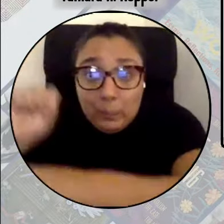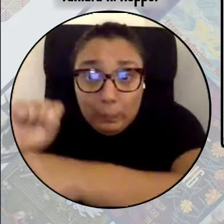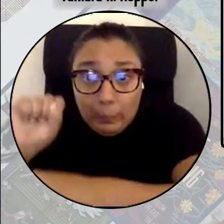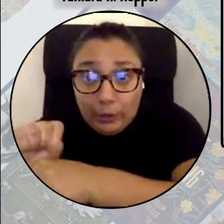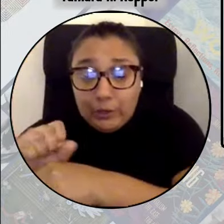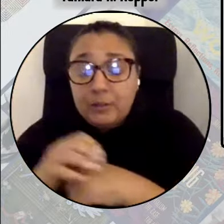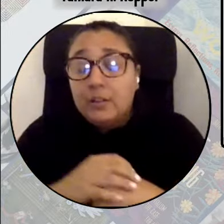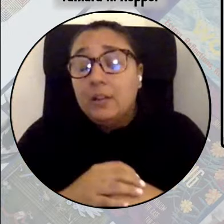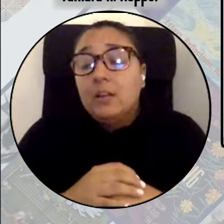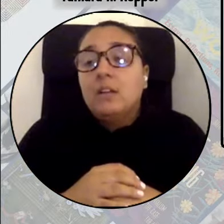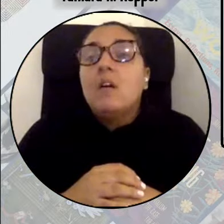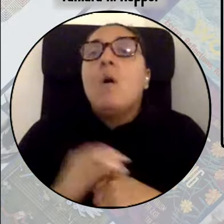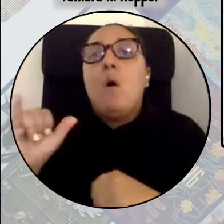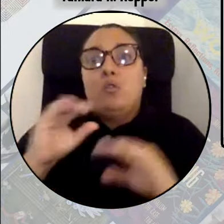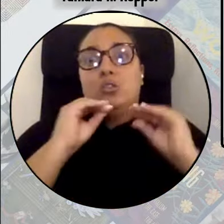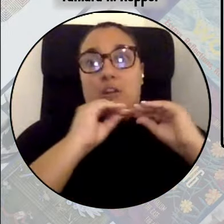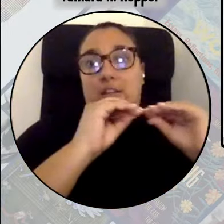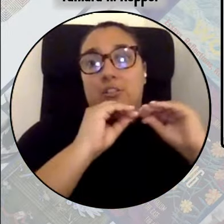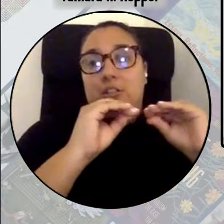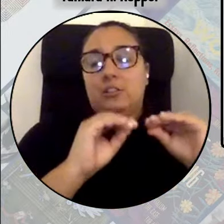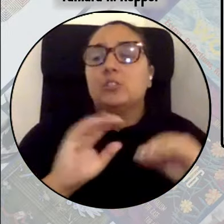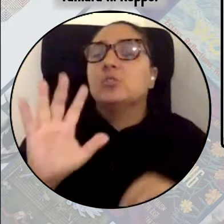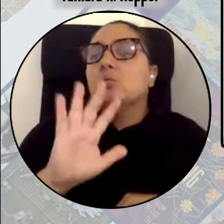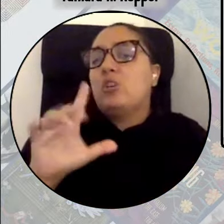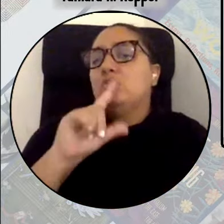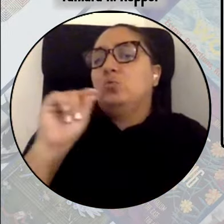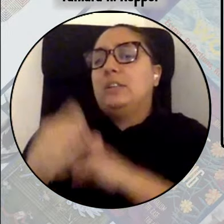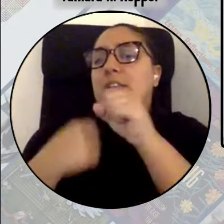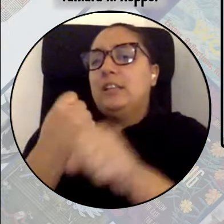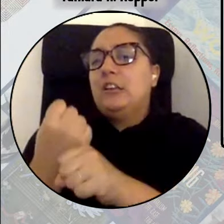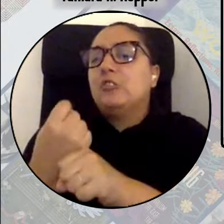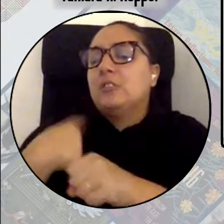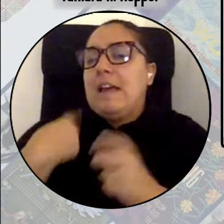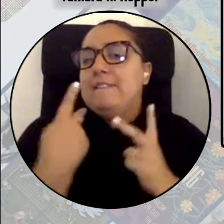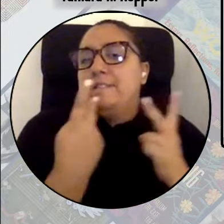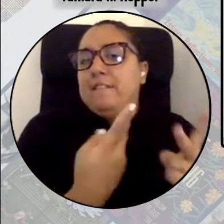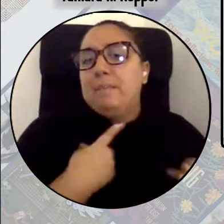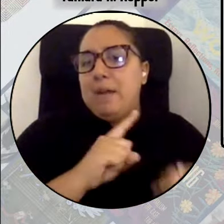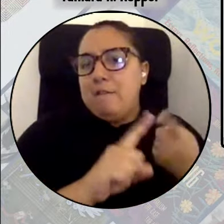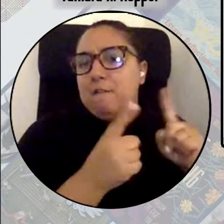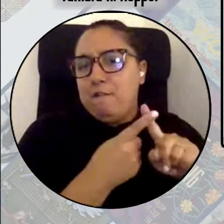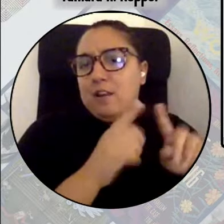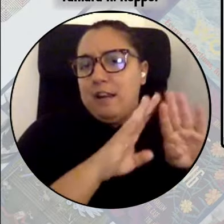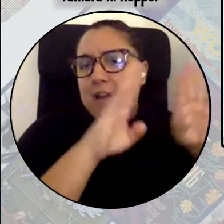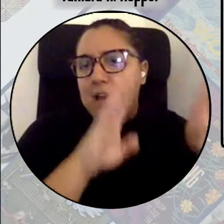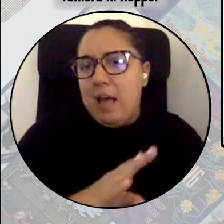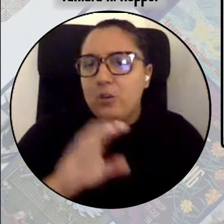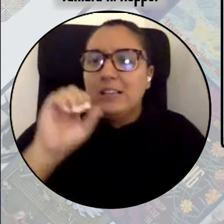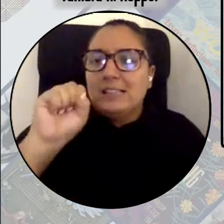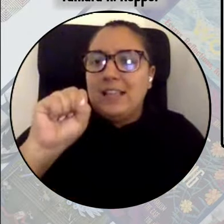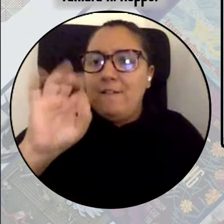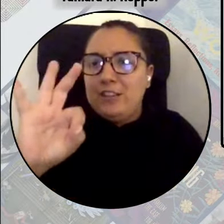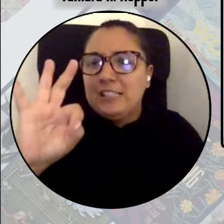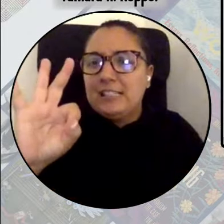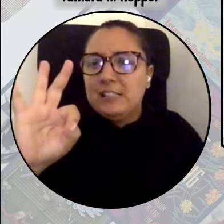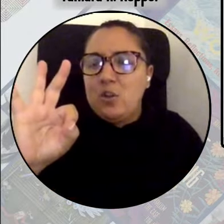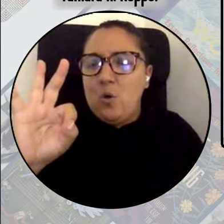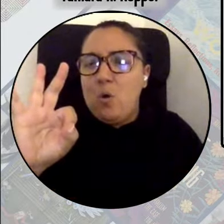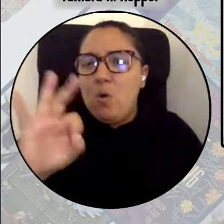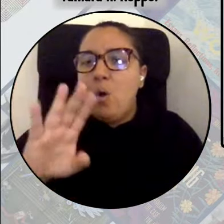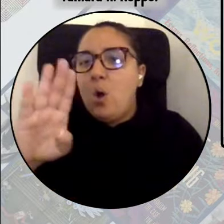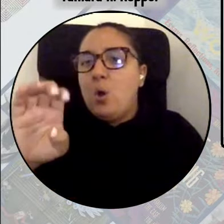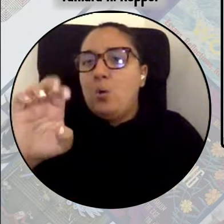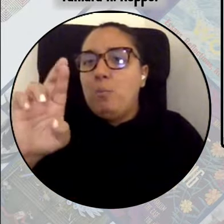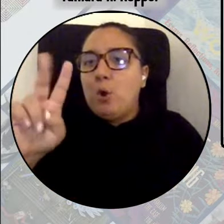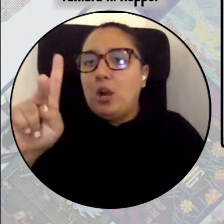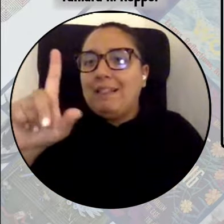education. And years ago, about 20 years ago, I was at a friend's house in the Bay in Berkeley, and he had a Critical